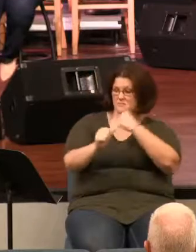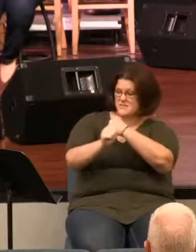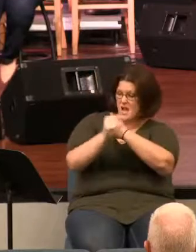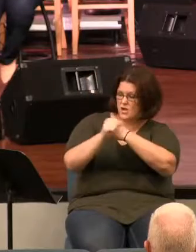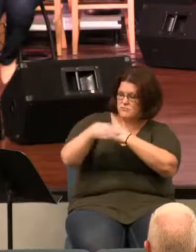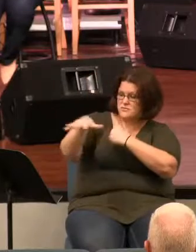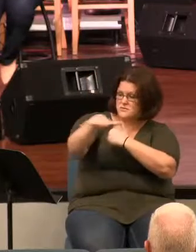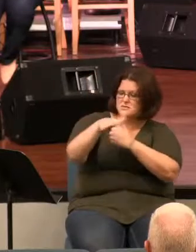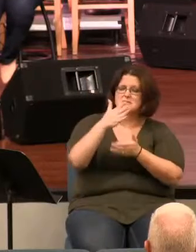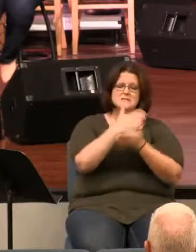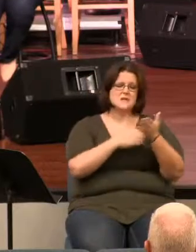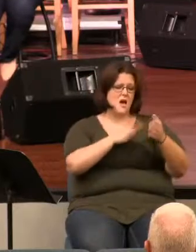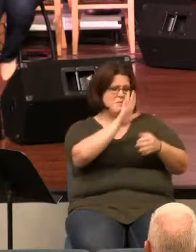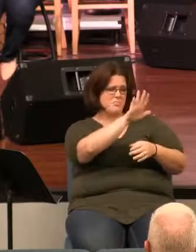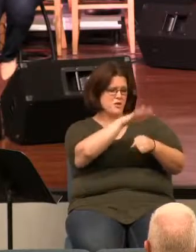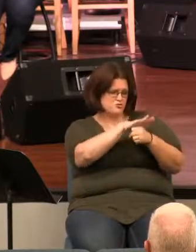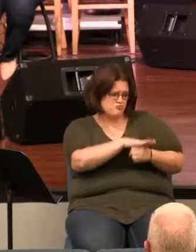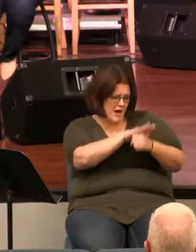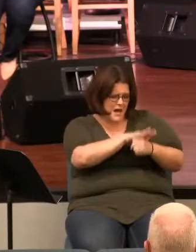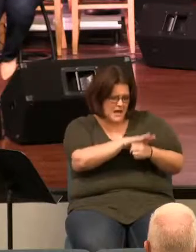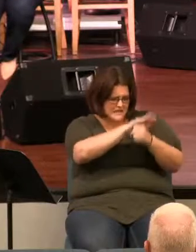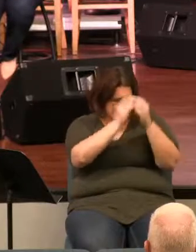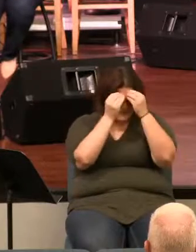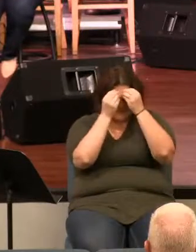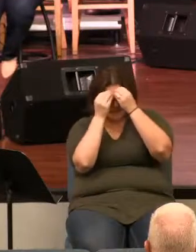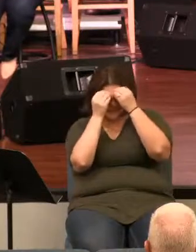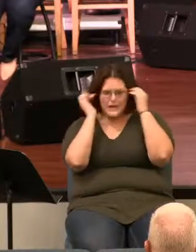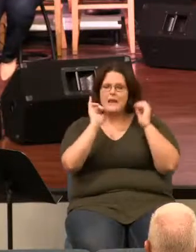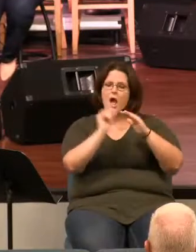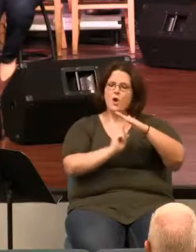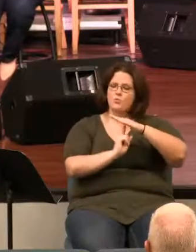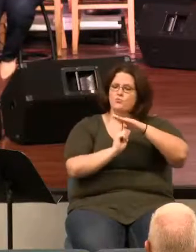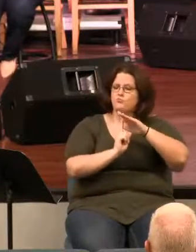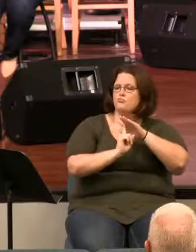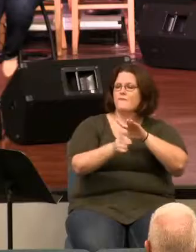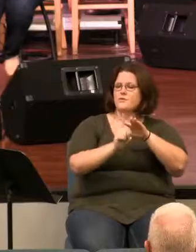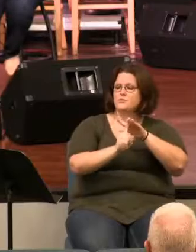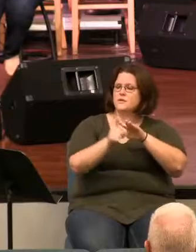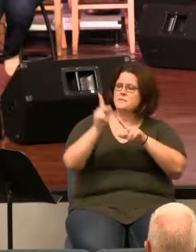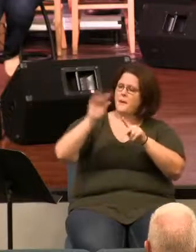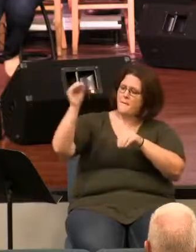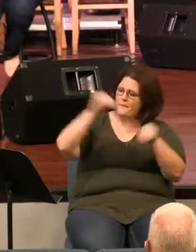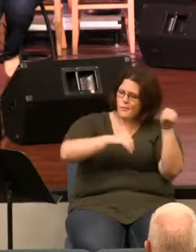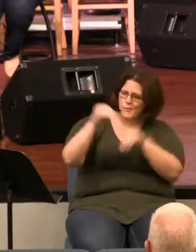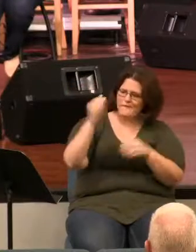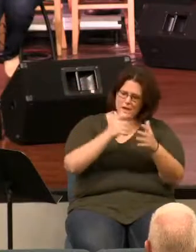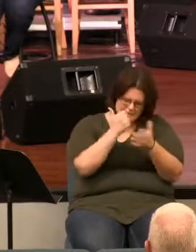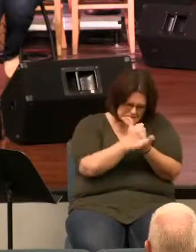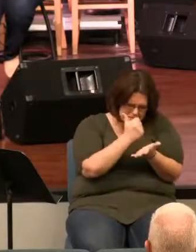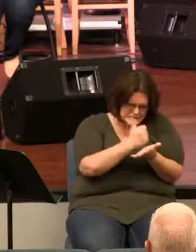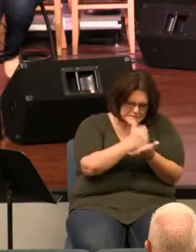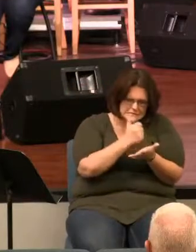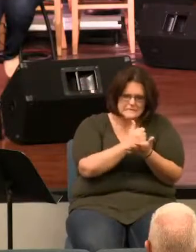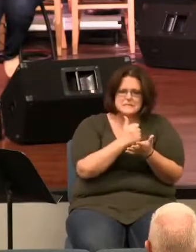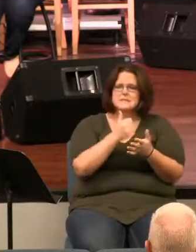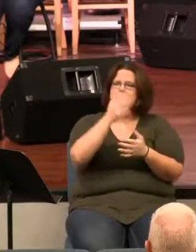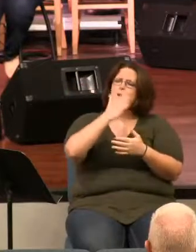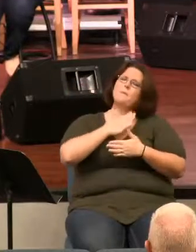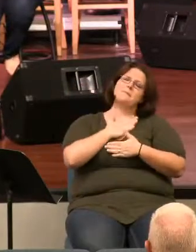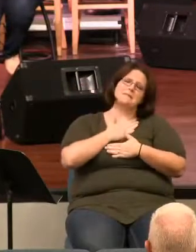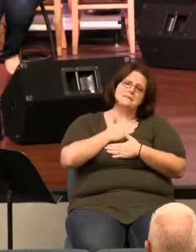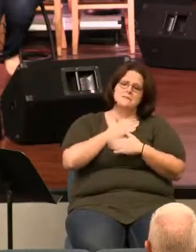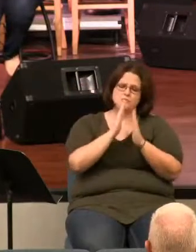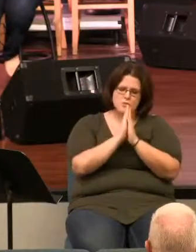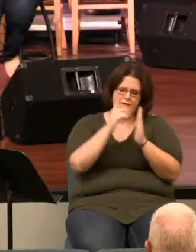in strenuous environments, such as with the refugees and separated from their loved ones, separated from their own comforts of home. So God, bless them, encourage